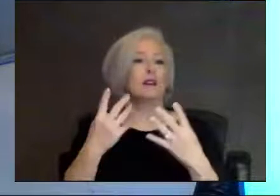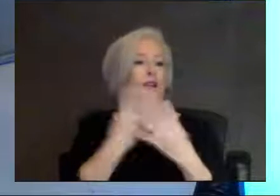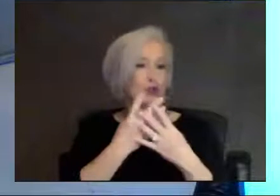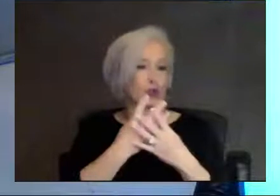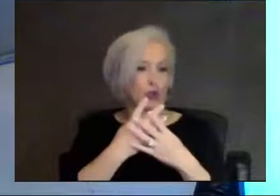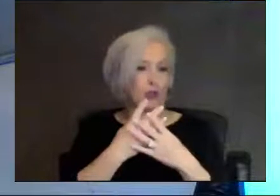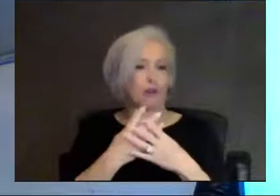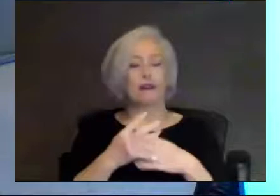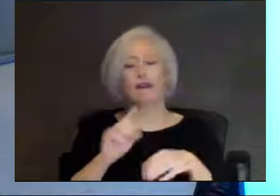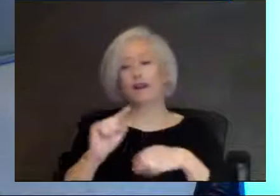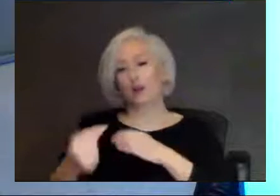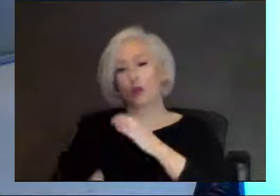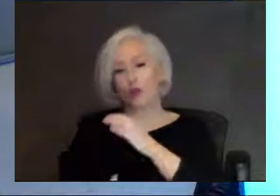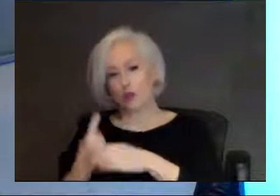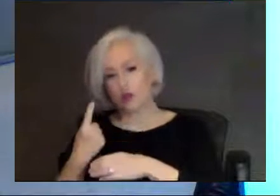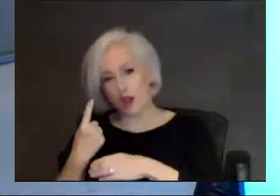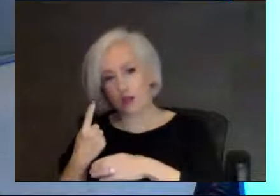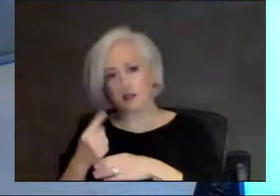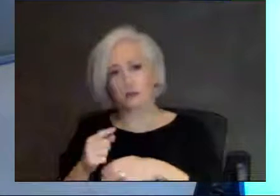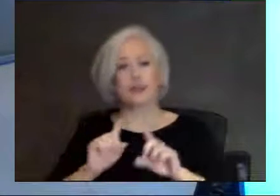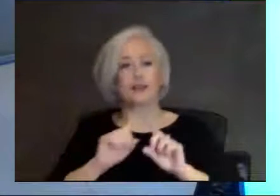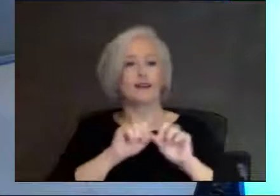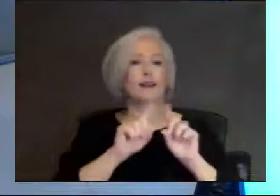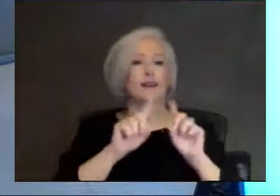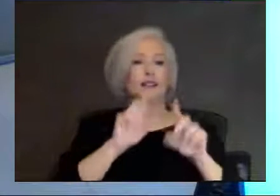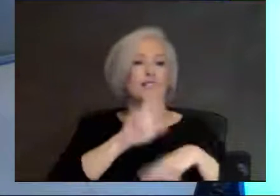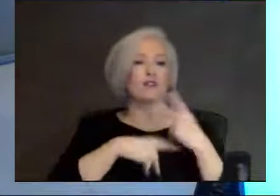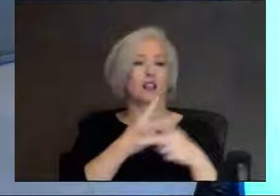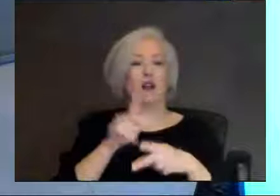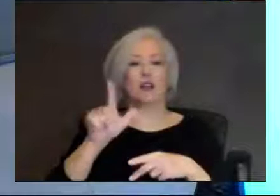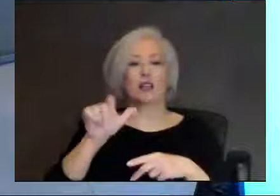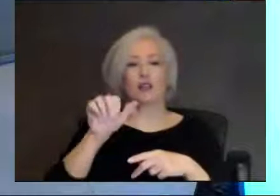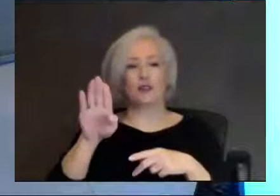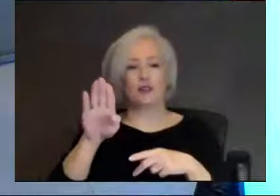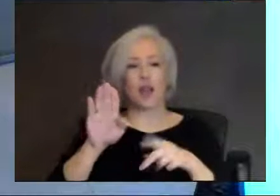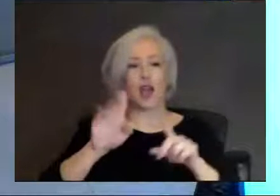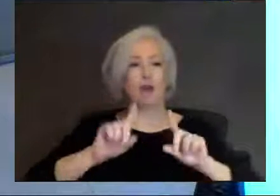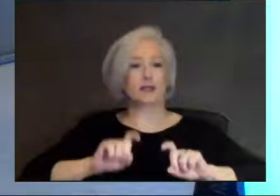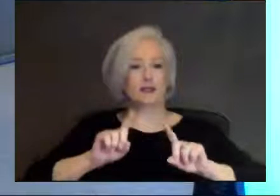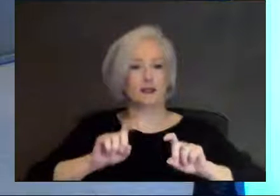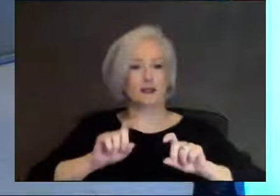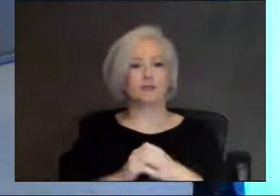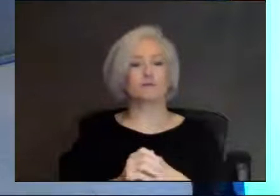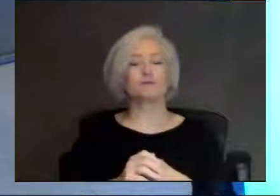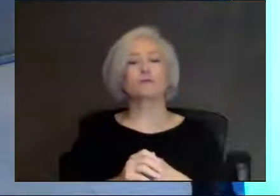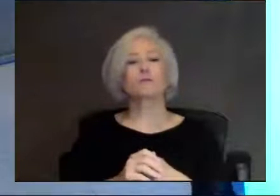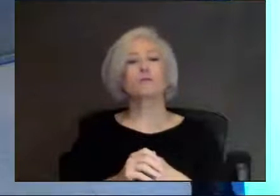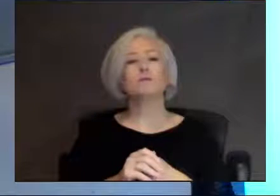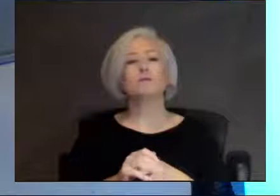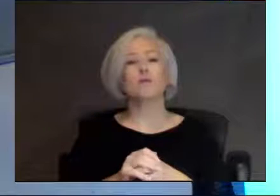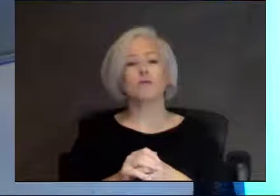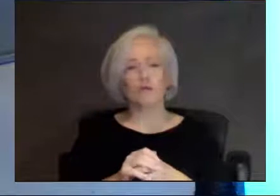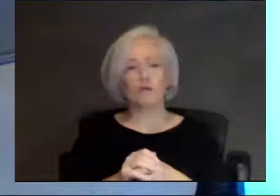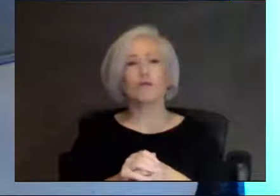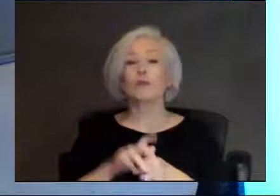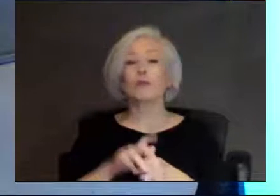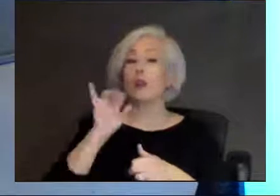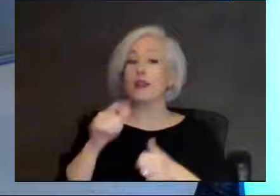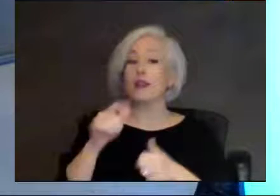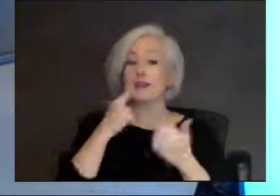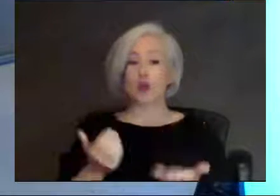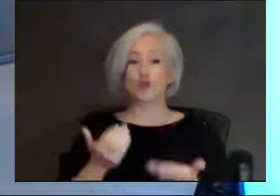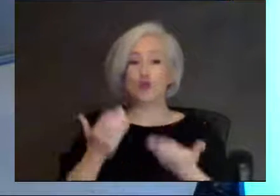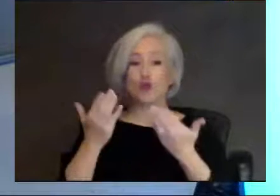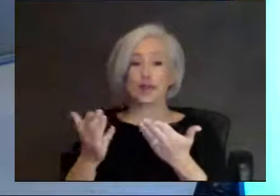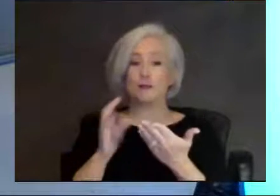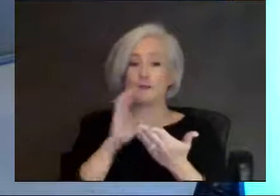colonoscopies, but also a number of other laboratory-based tests. And that recommended age, as I said, used to